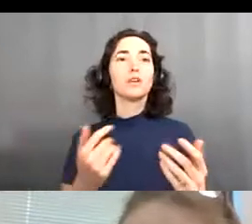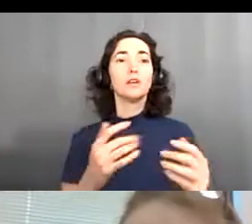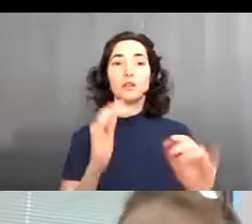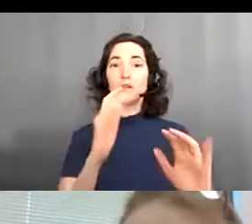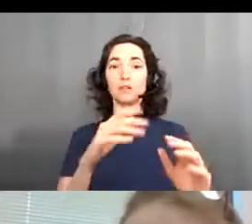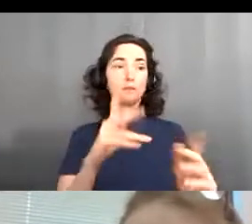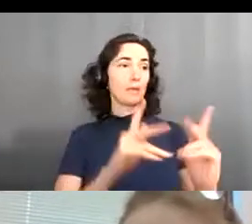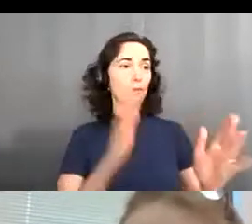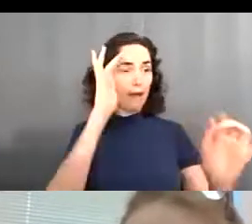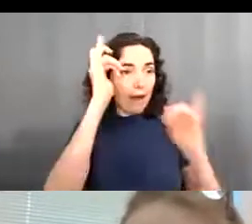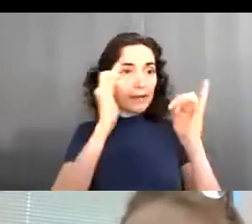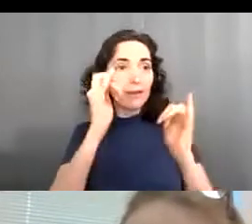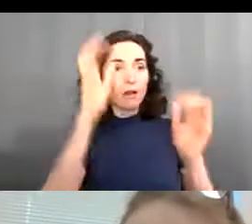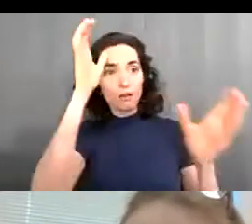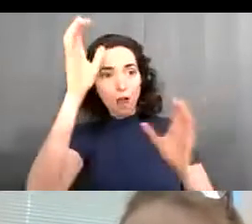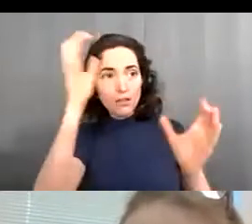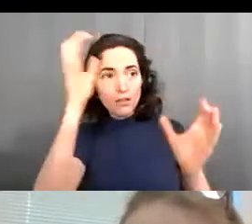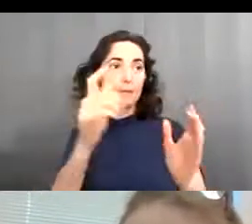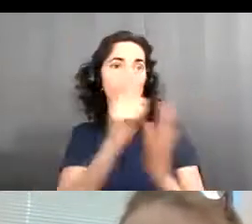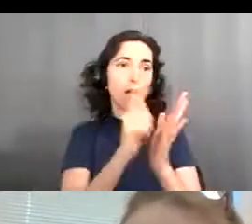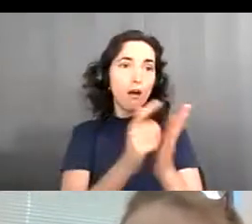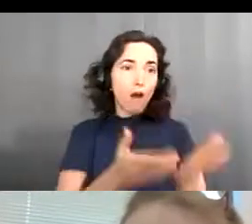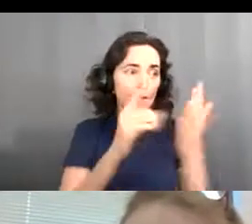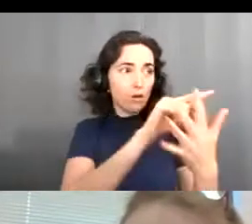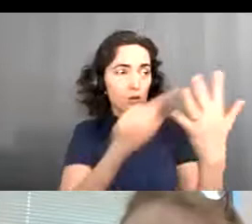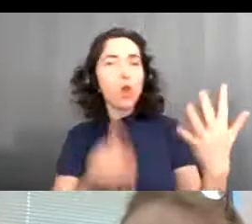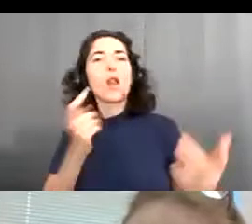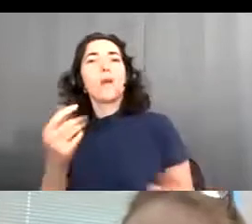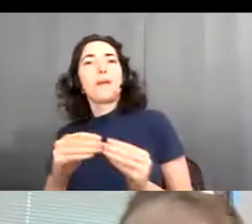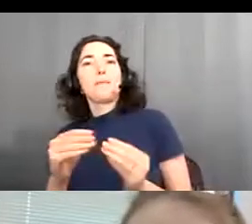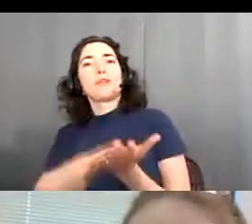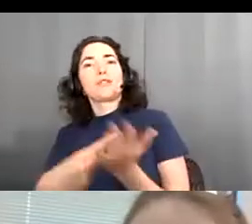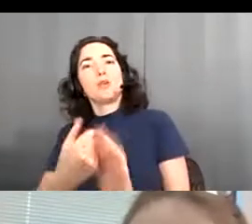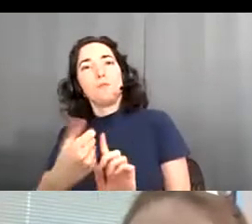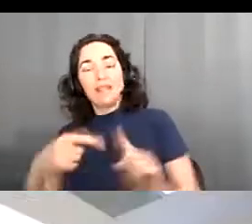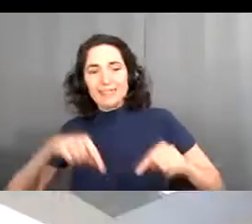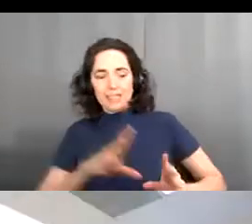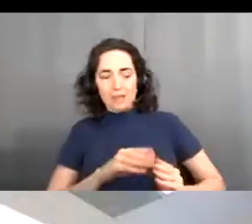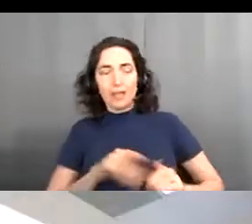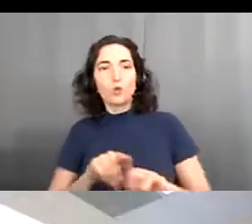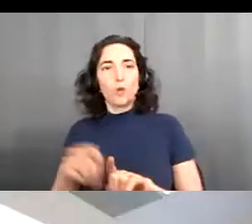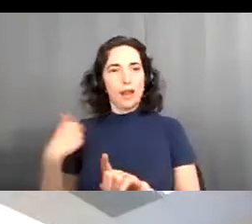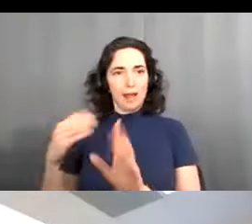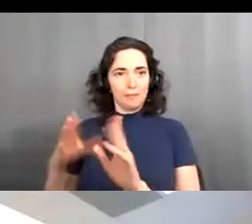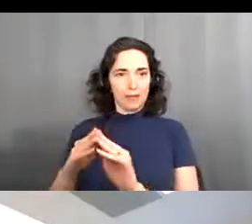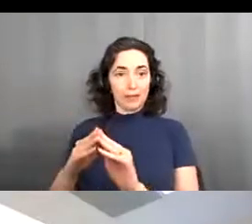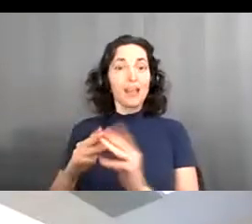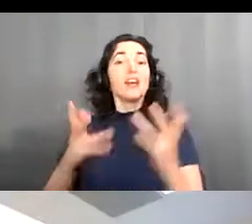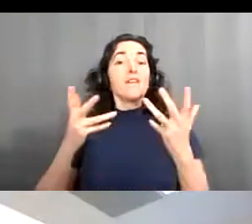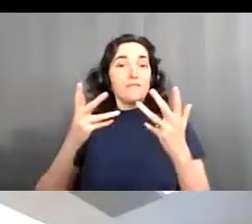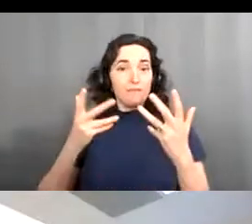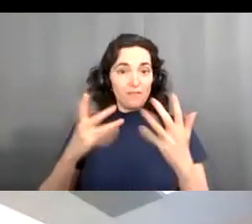ideas, concepts, and legislation that have been proposed in this meeting and the previous meeting. And then we will take those and